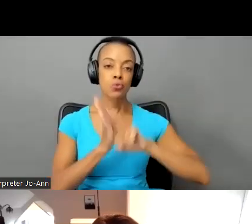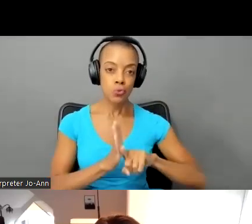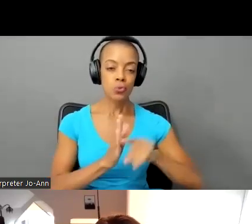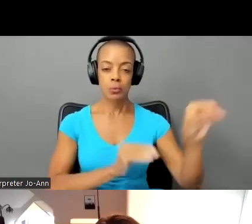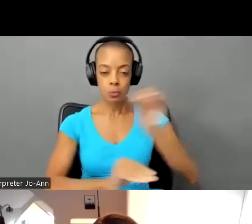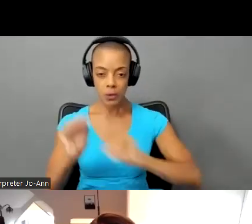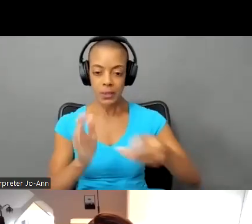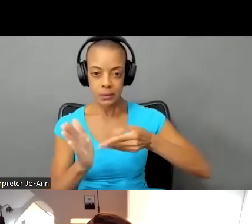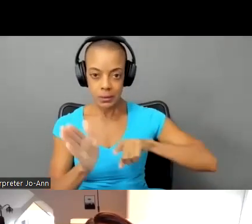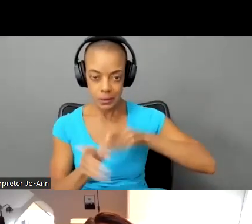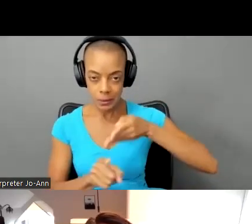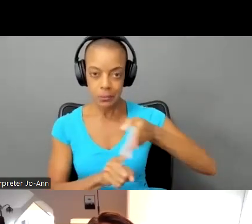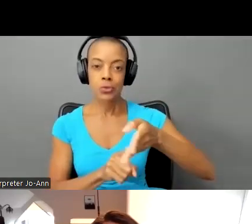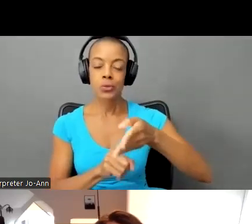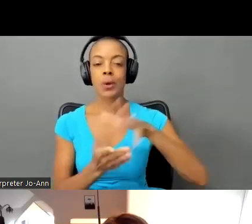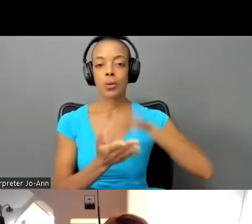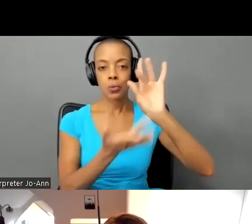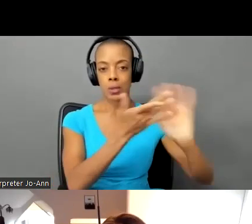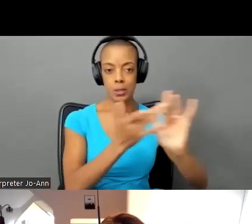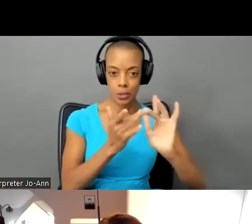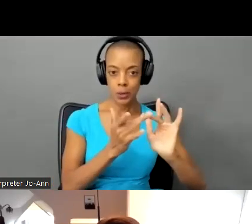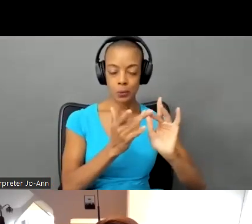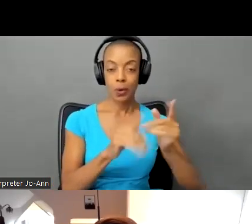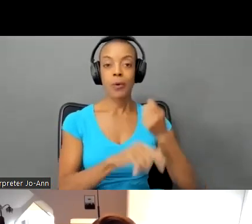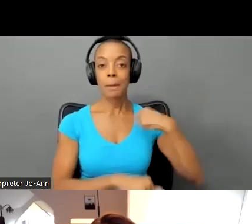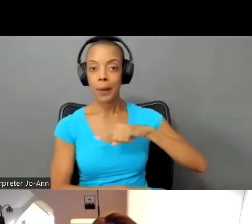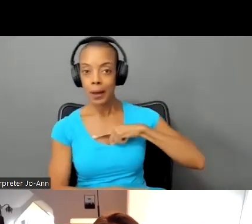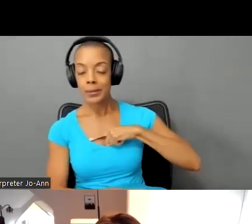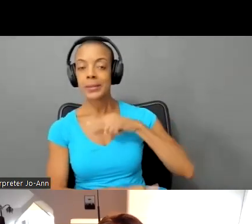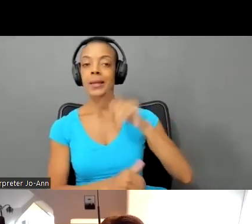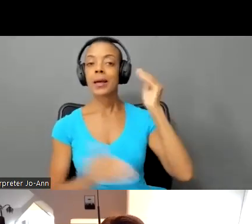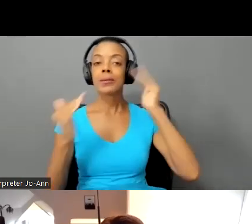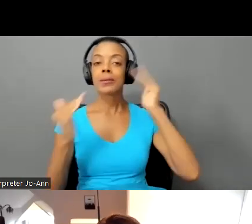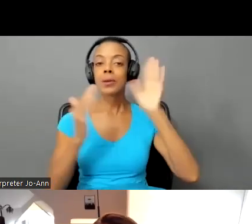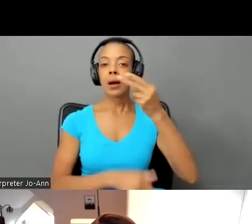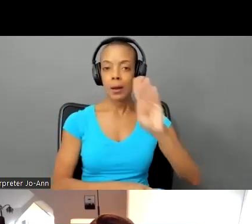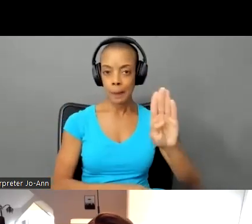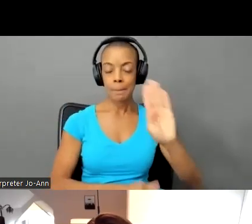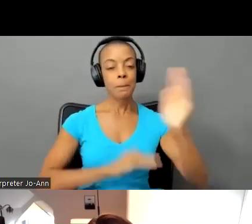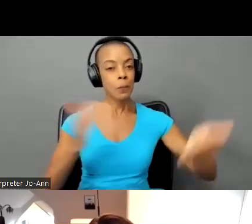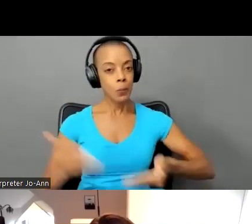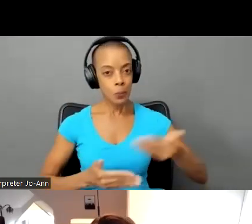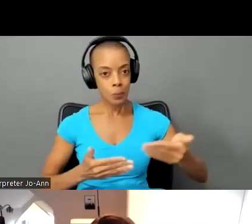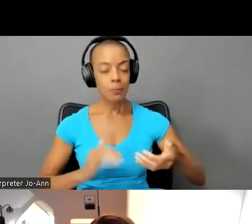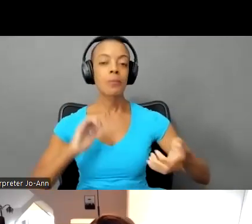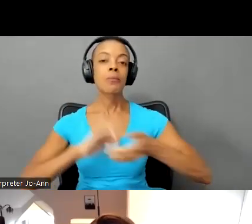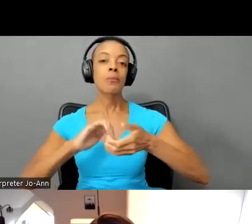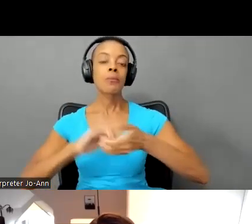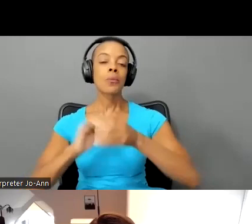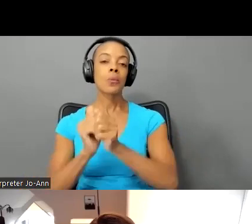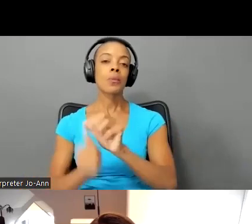Learning Network. And on behalf of the Learning Network and Knowledge Hub, welcome to our webinar, Partnering with Media for